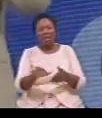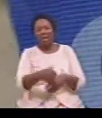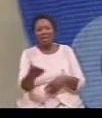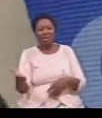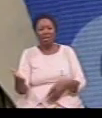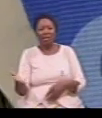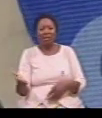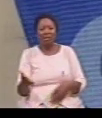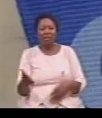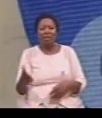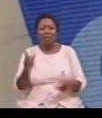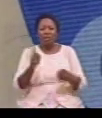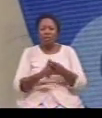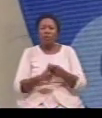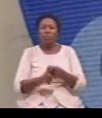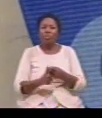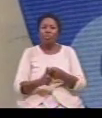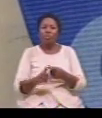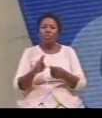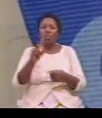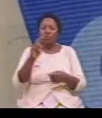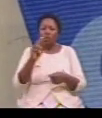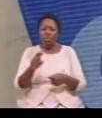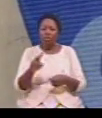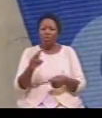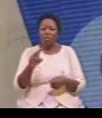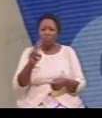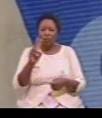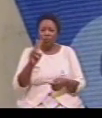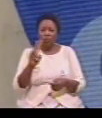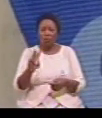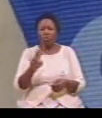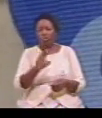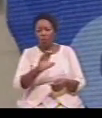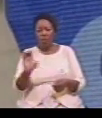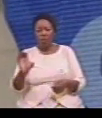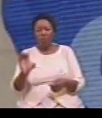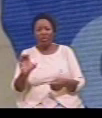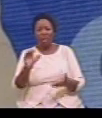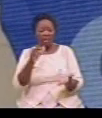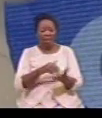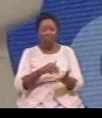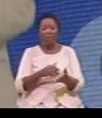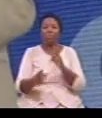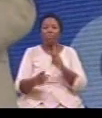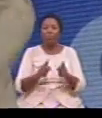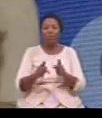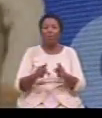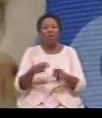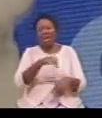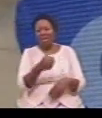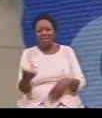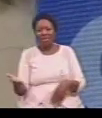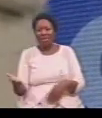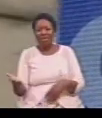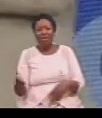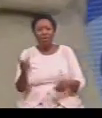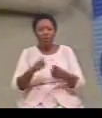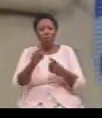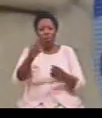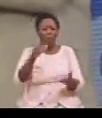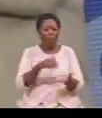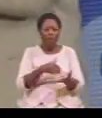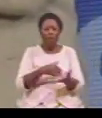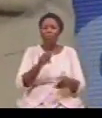whatsoever to 2,000, to 200,000 people, whatsoever to 1